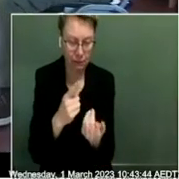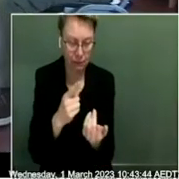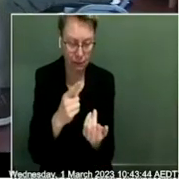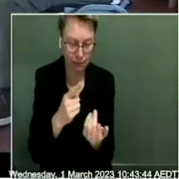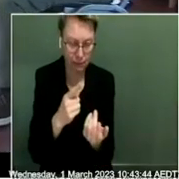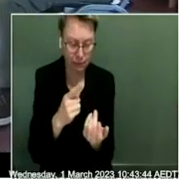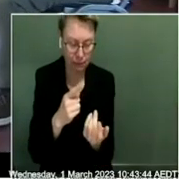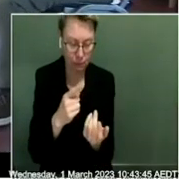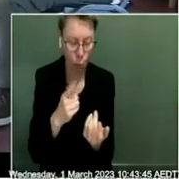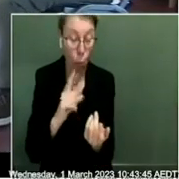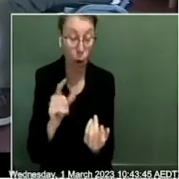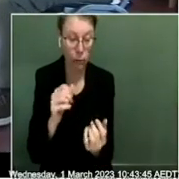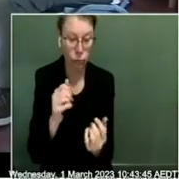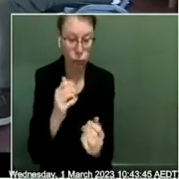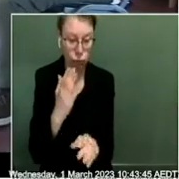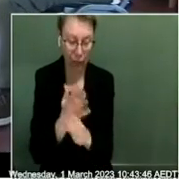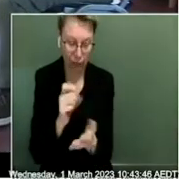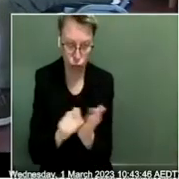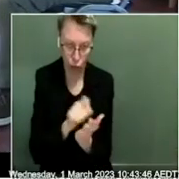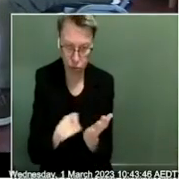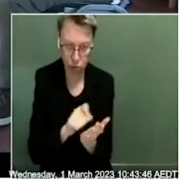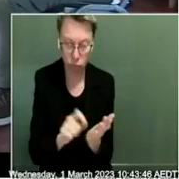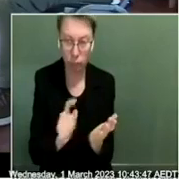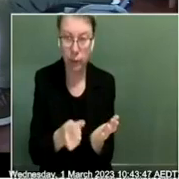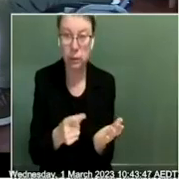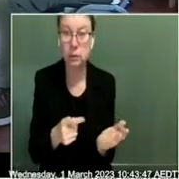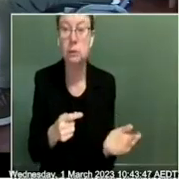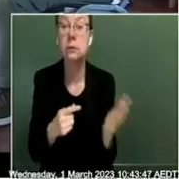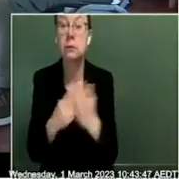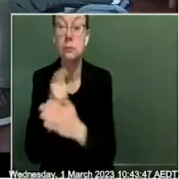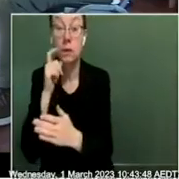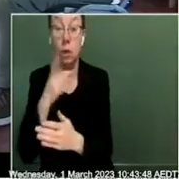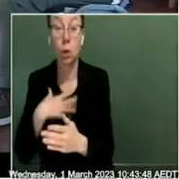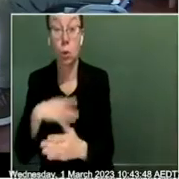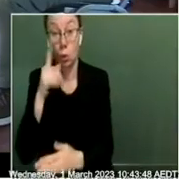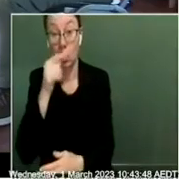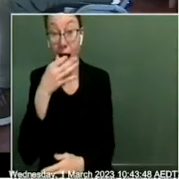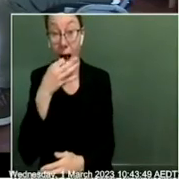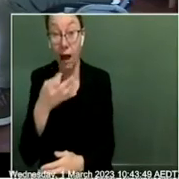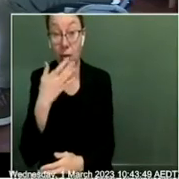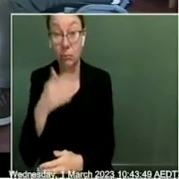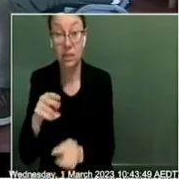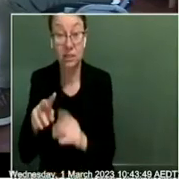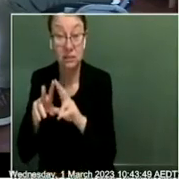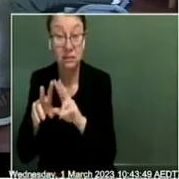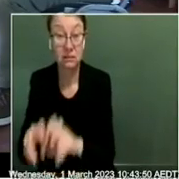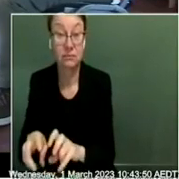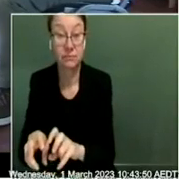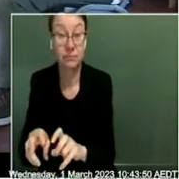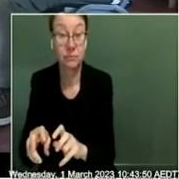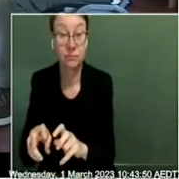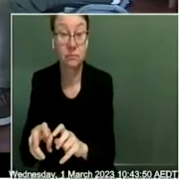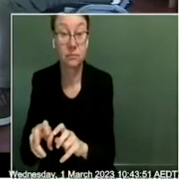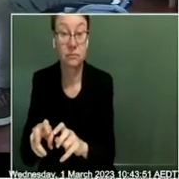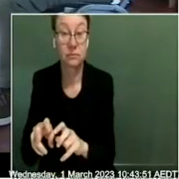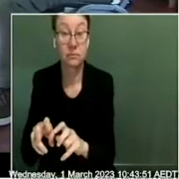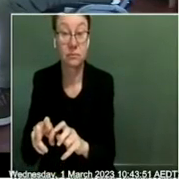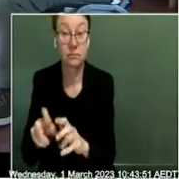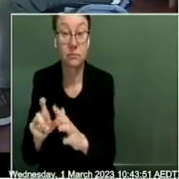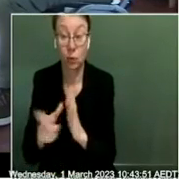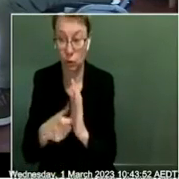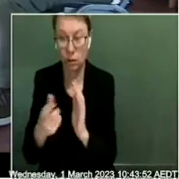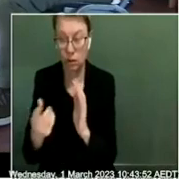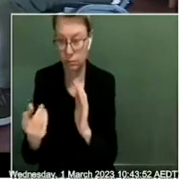the state, exactly. Records, health records or other records from these places. I'm because just wondering